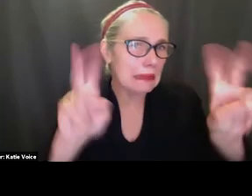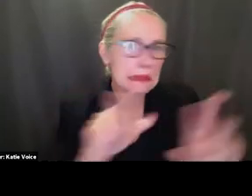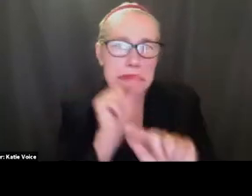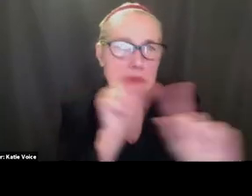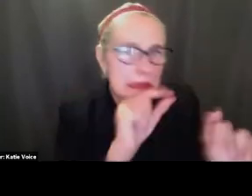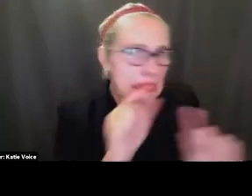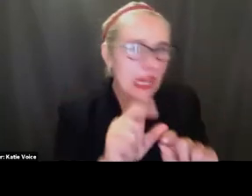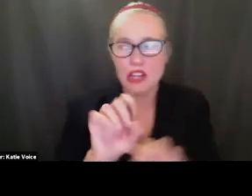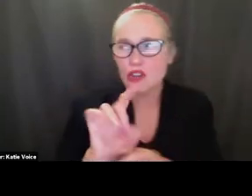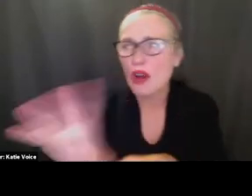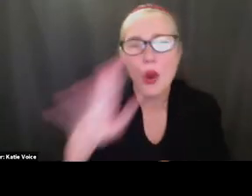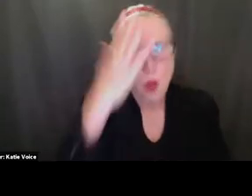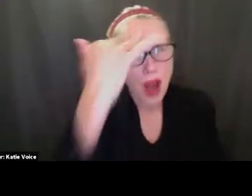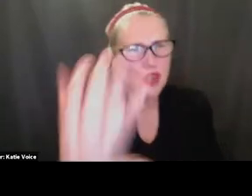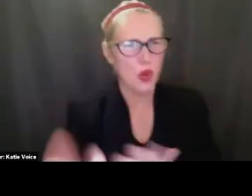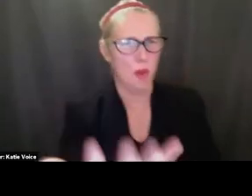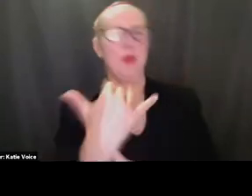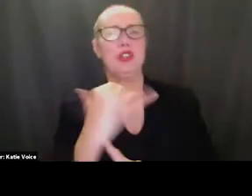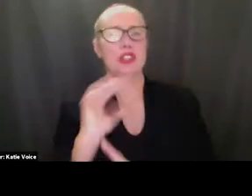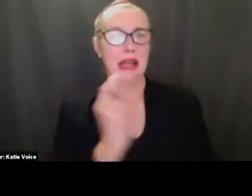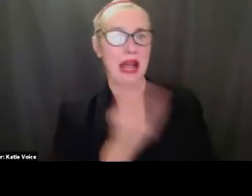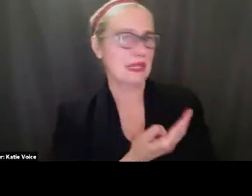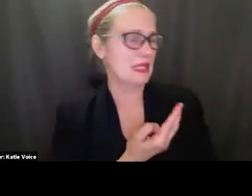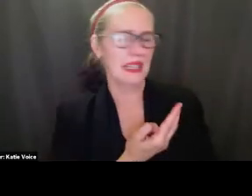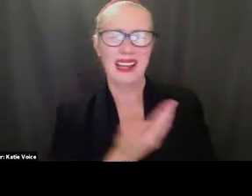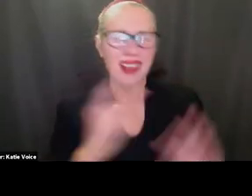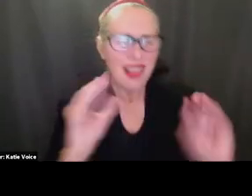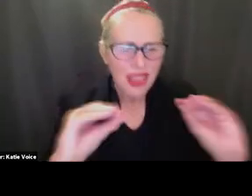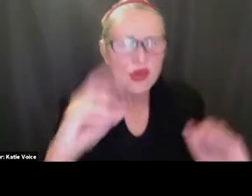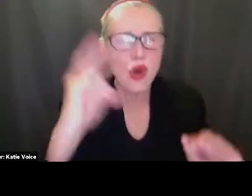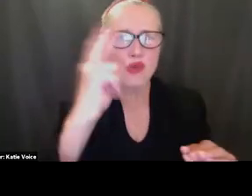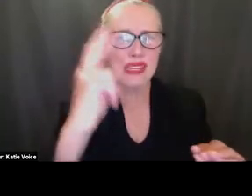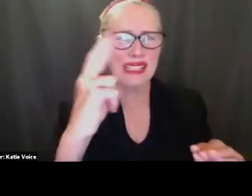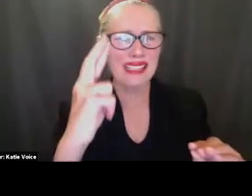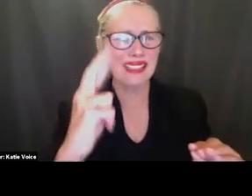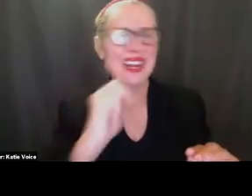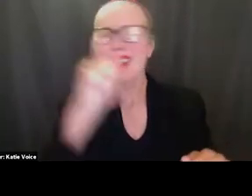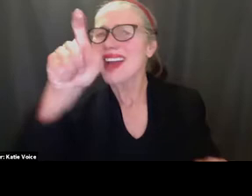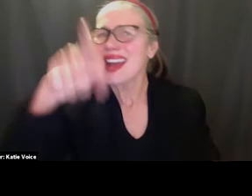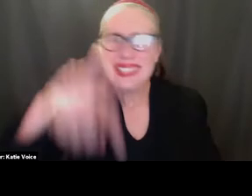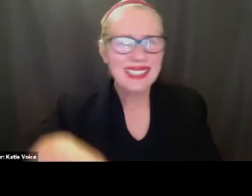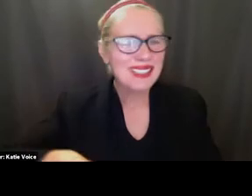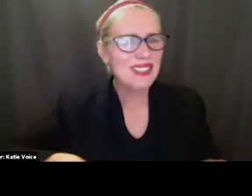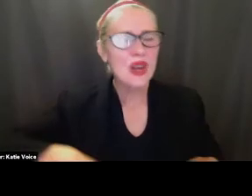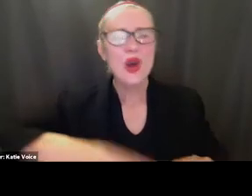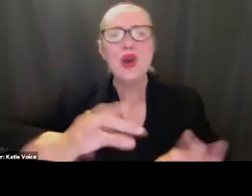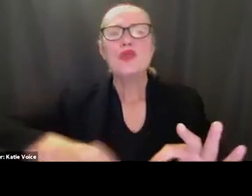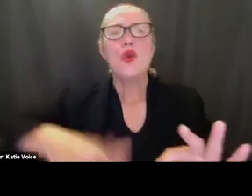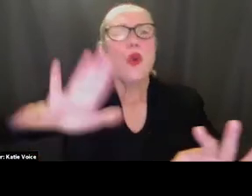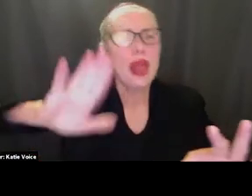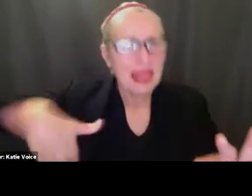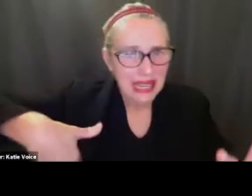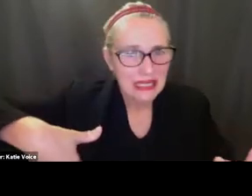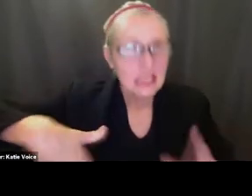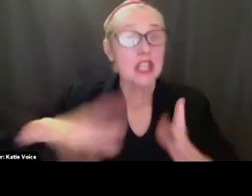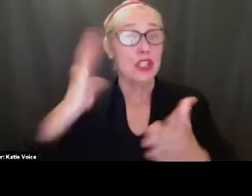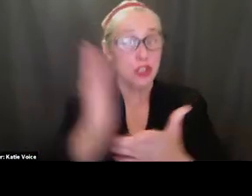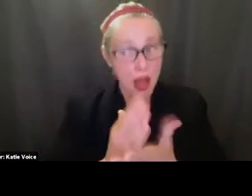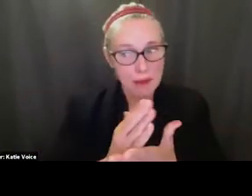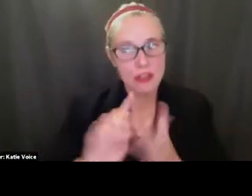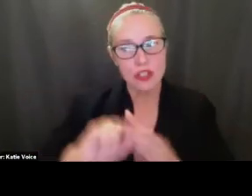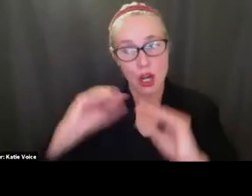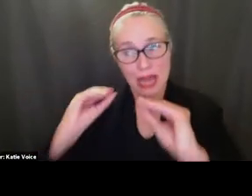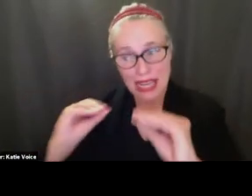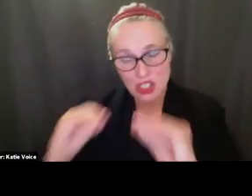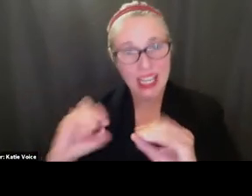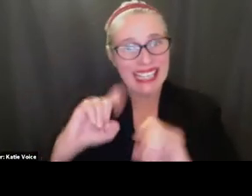reason this is not needed this is too late you need to stop it start educating our kids instead